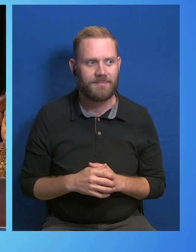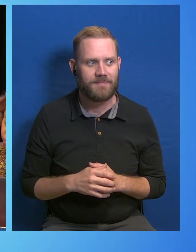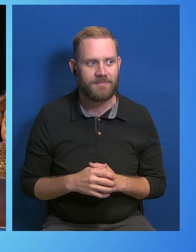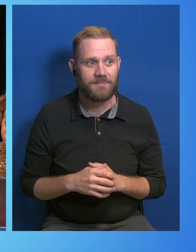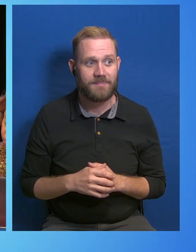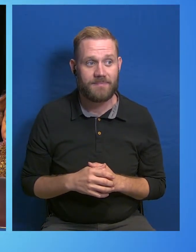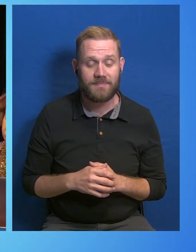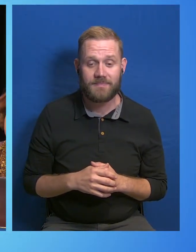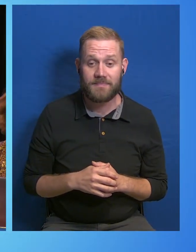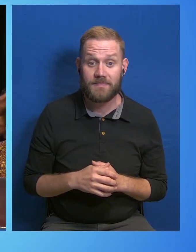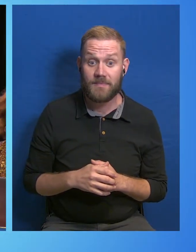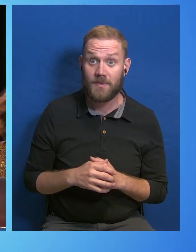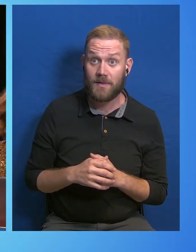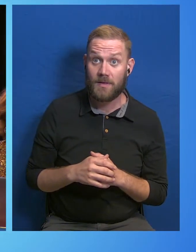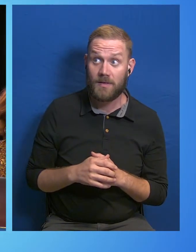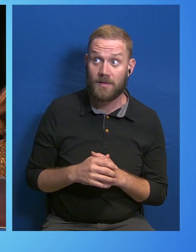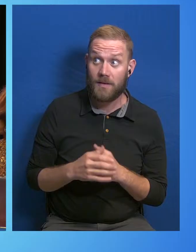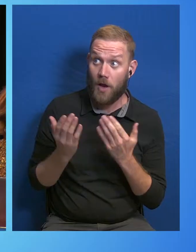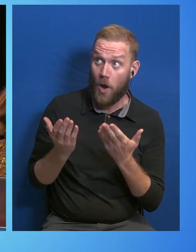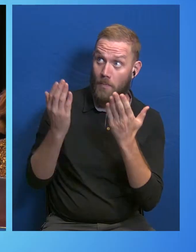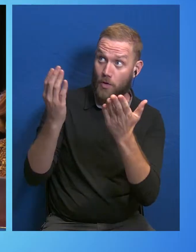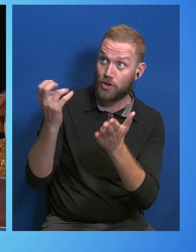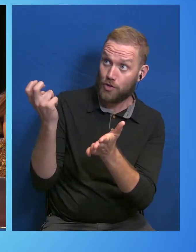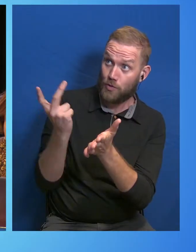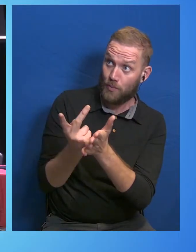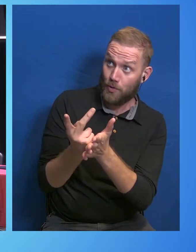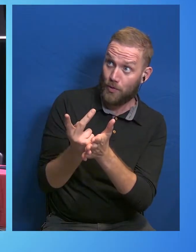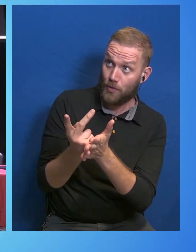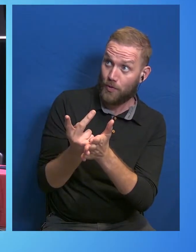Do I have a motion to approve this district agreement?